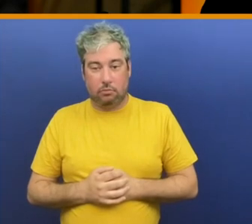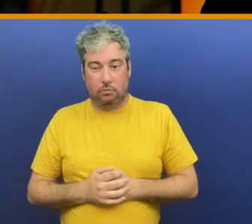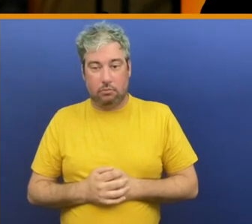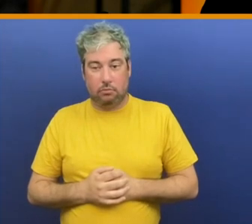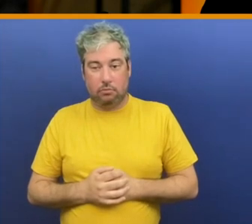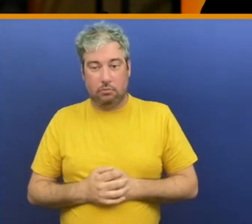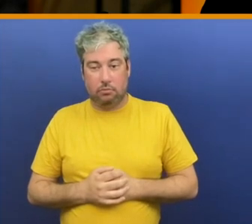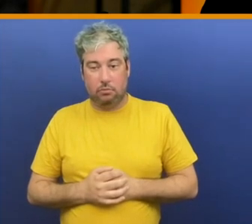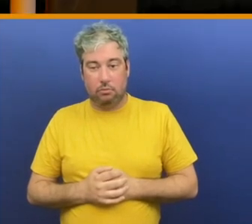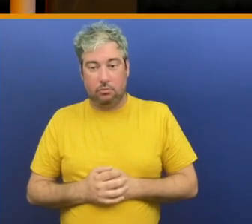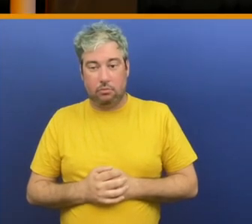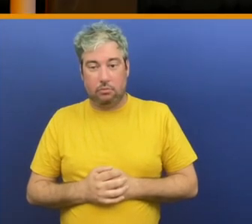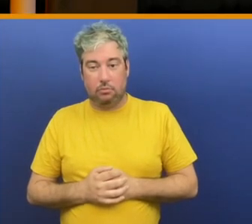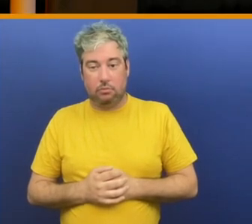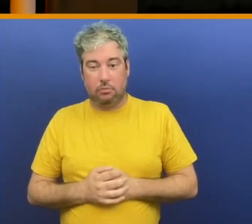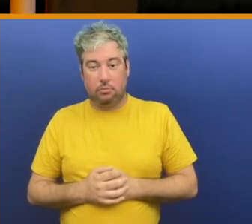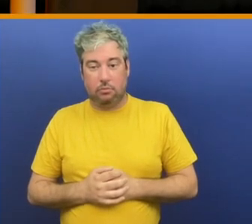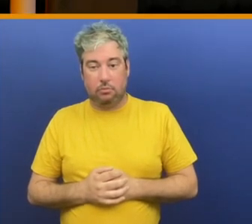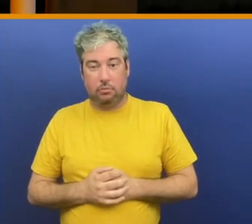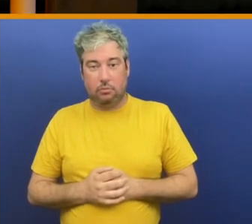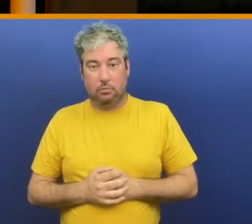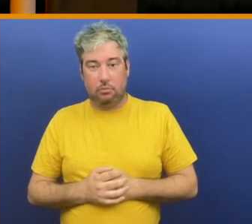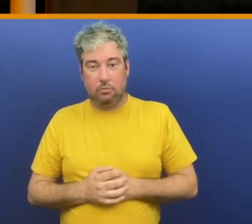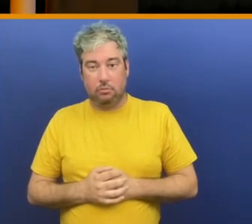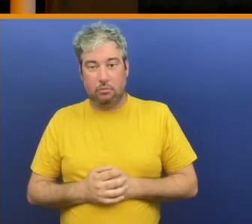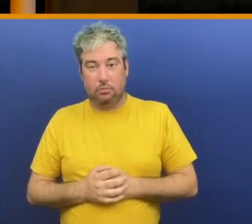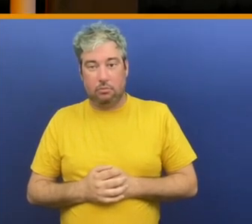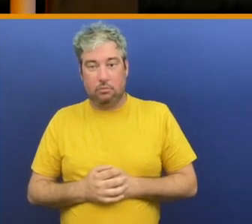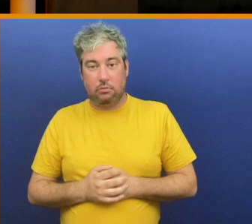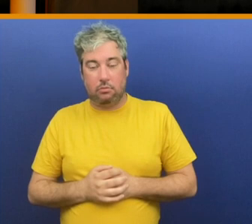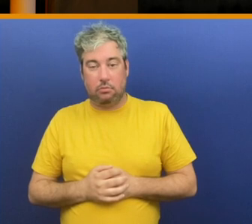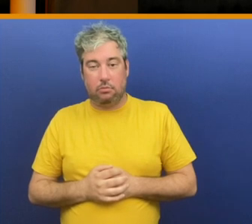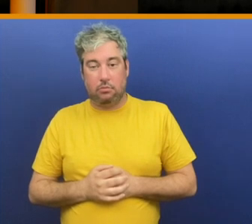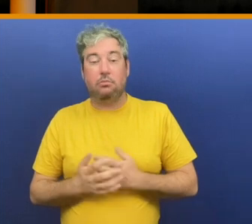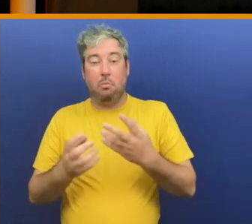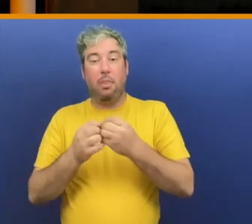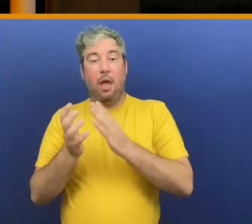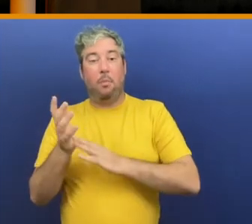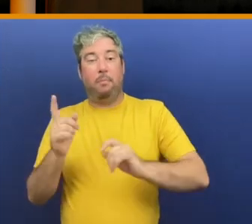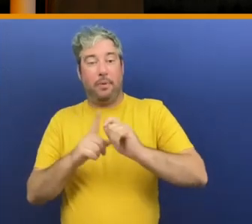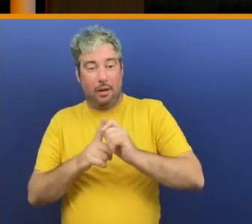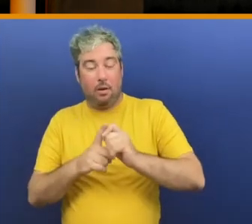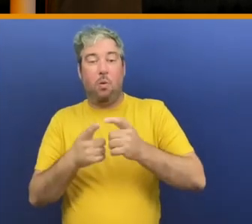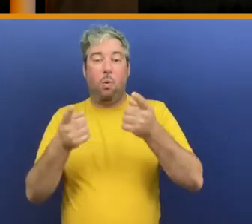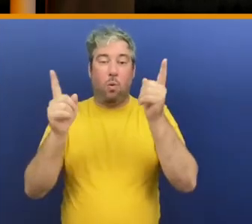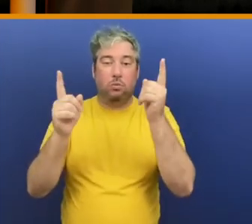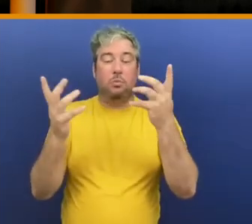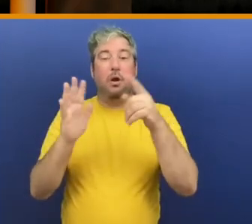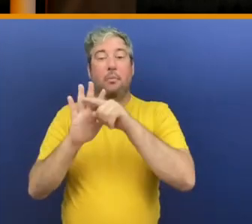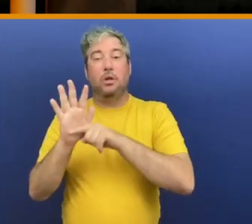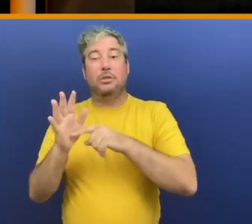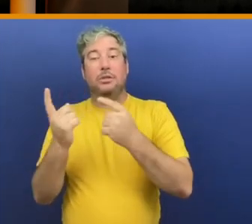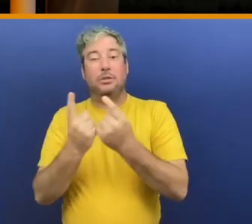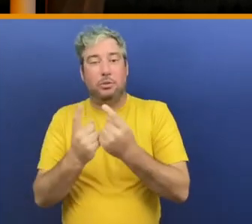directly with our MPs and Lords where policy issues are being discussed. The review group also recognises